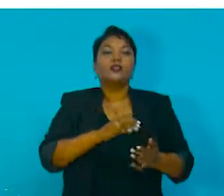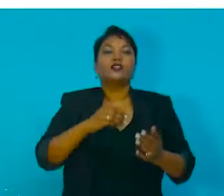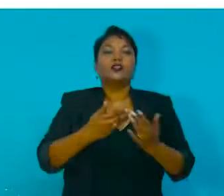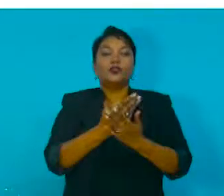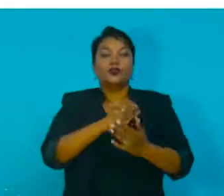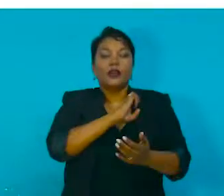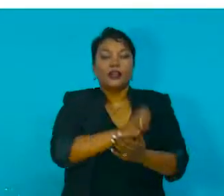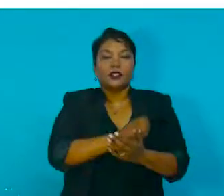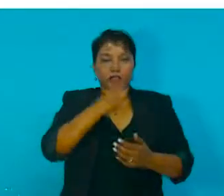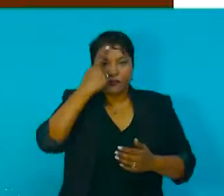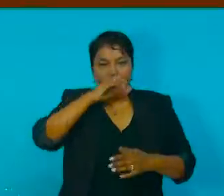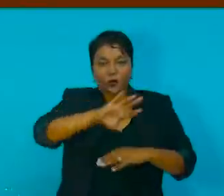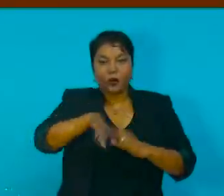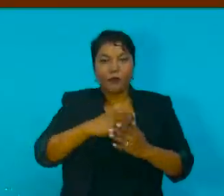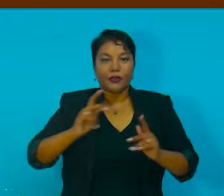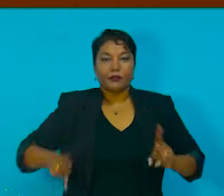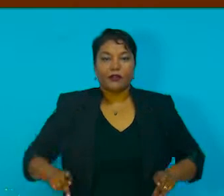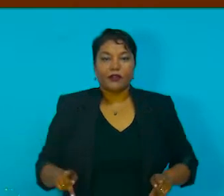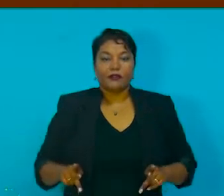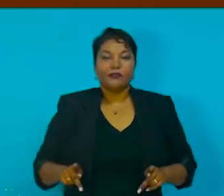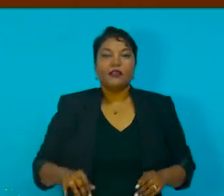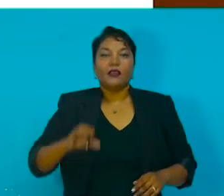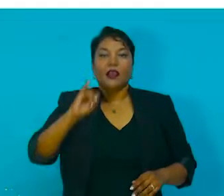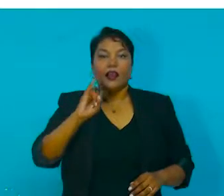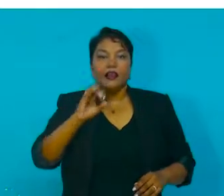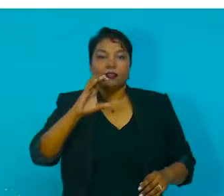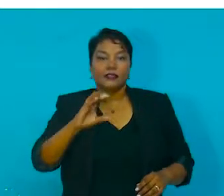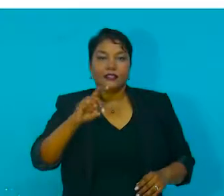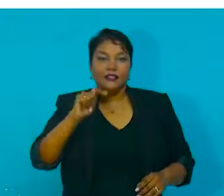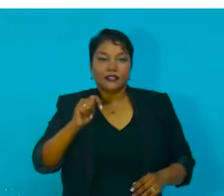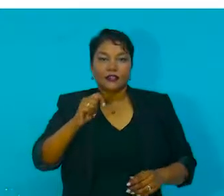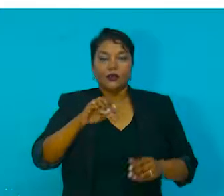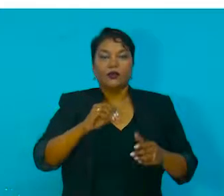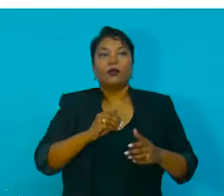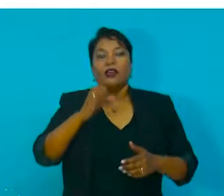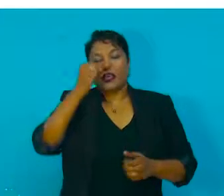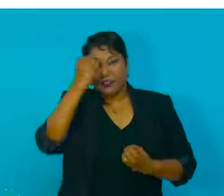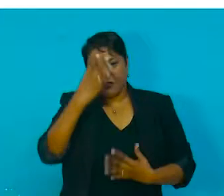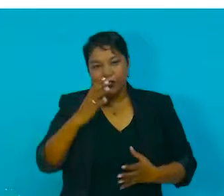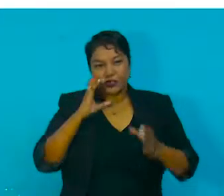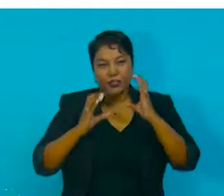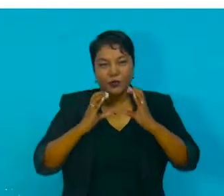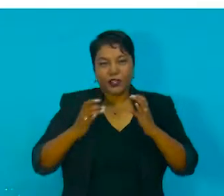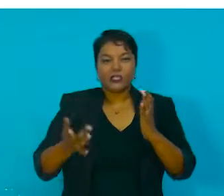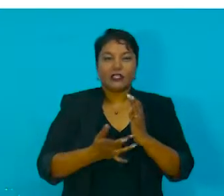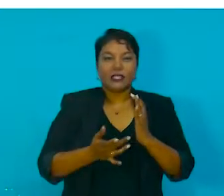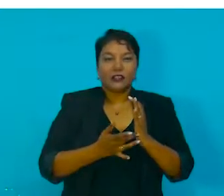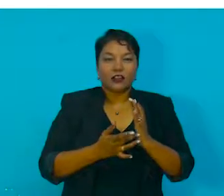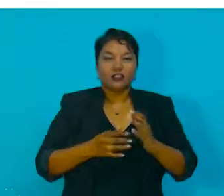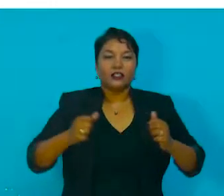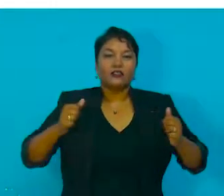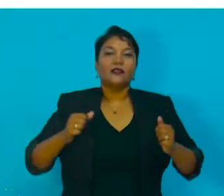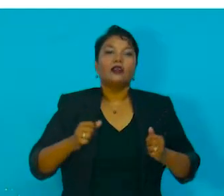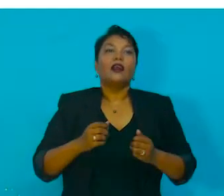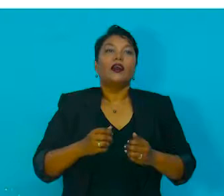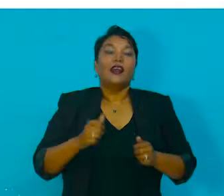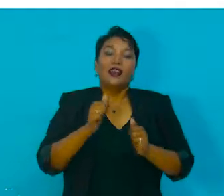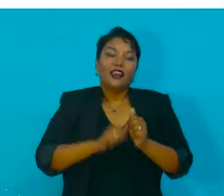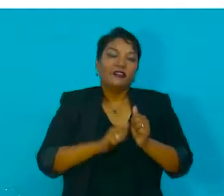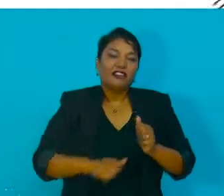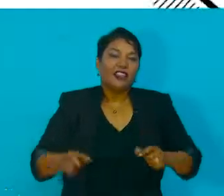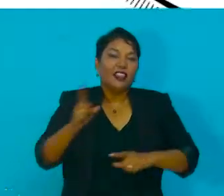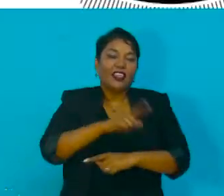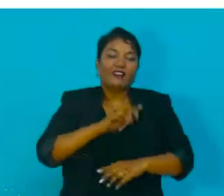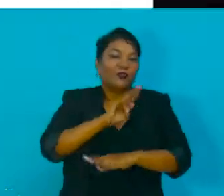modern energy for all. ICTs, or information and communication technologies, have become part of our